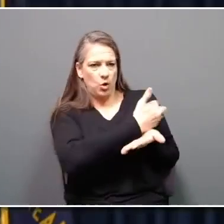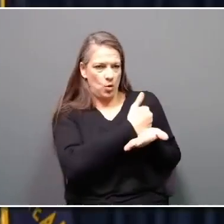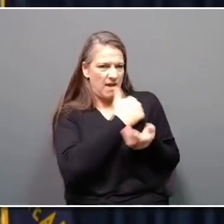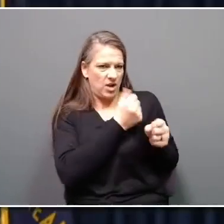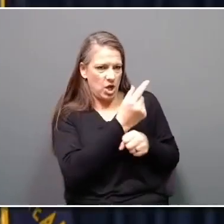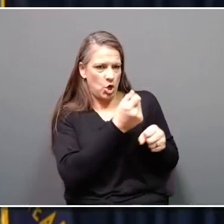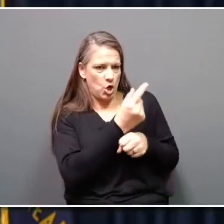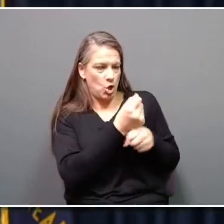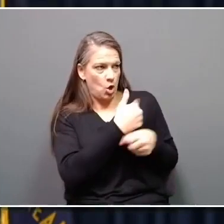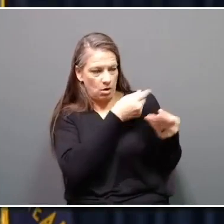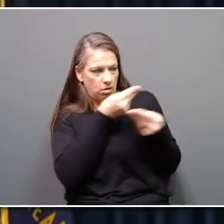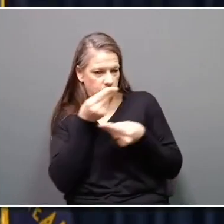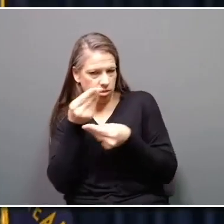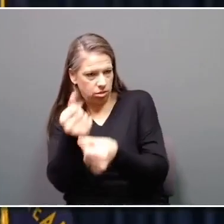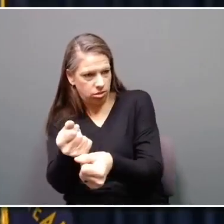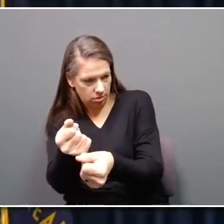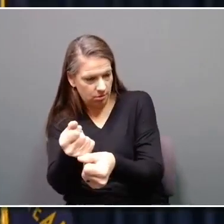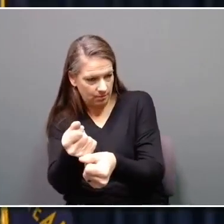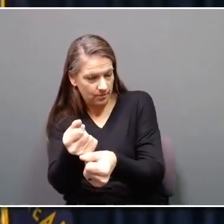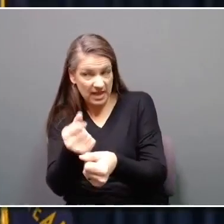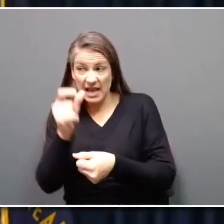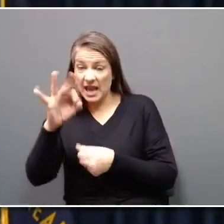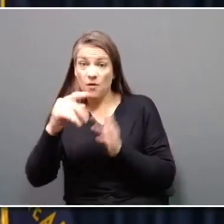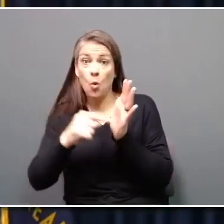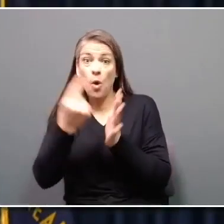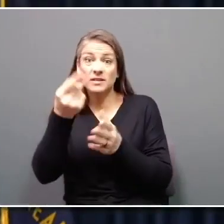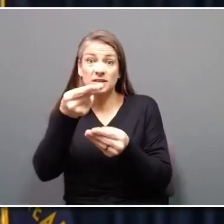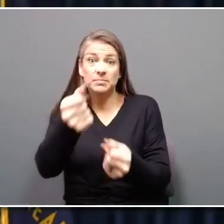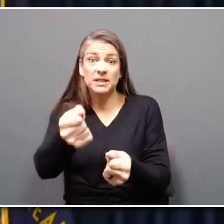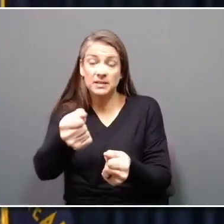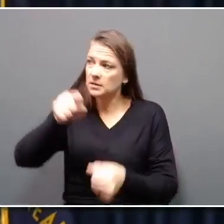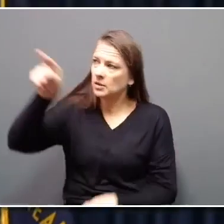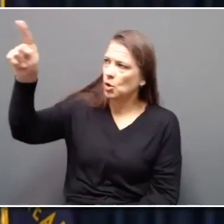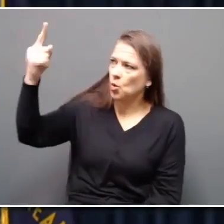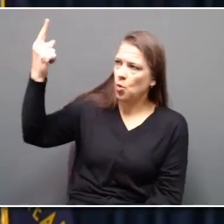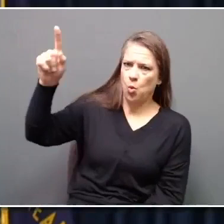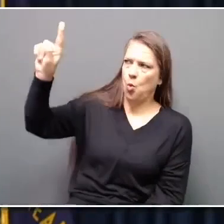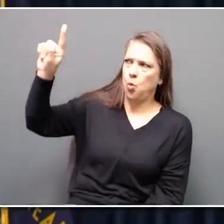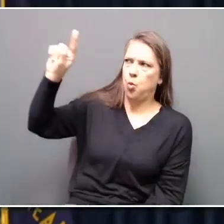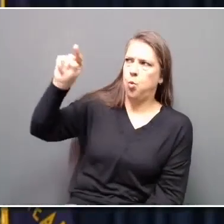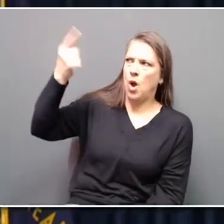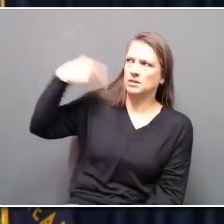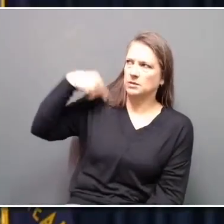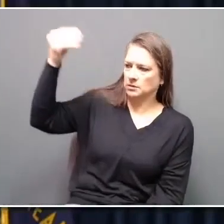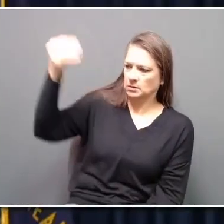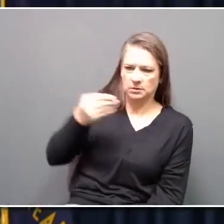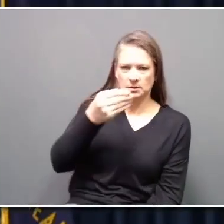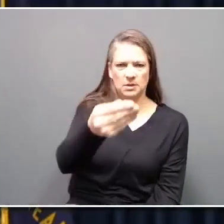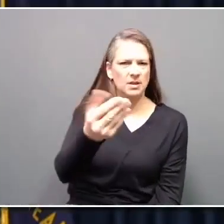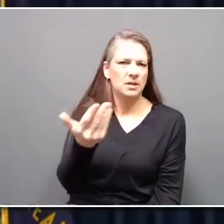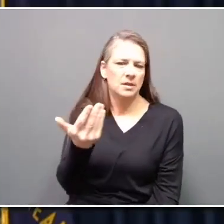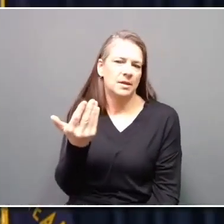recurring expenses. Every other one-time expense we spend, almost every other one, we have some debt too. That's how you fund the